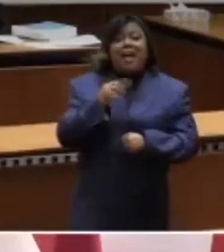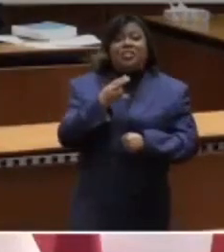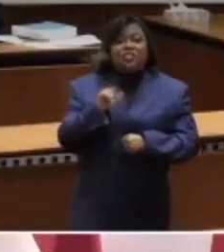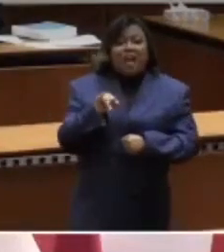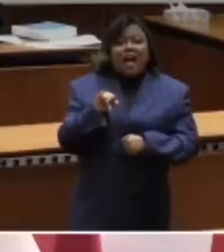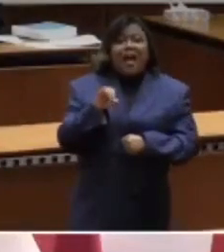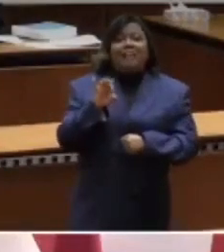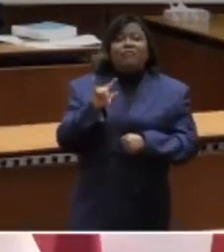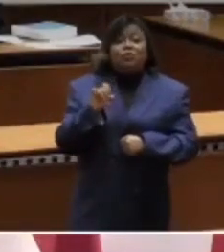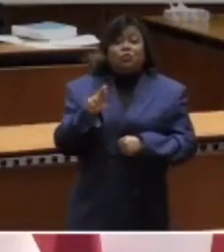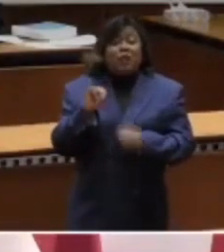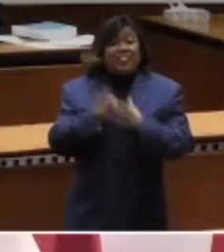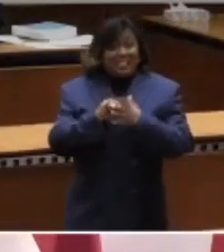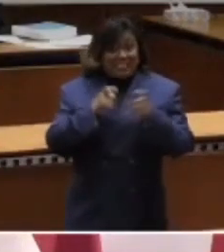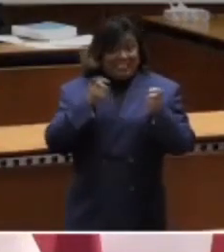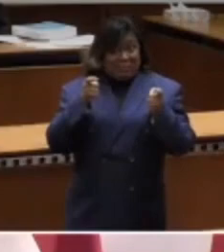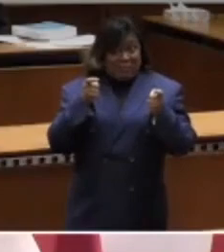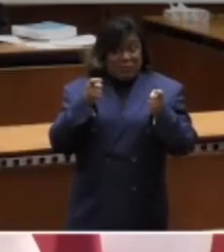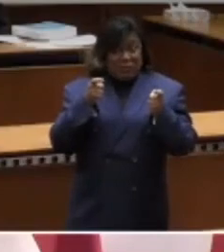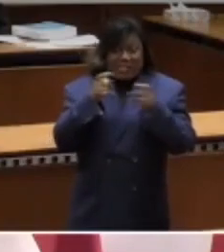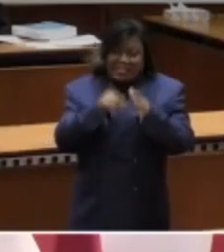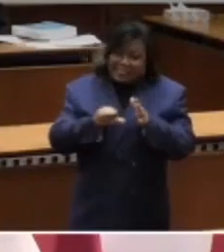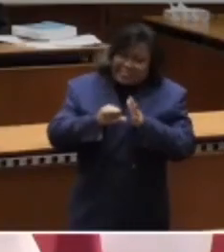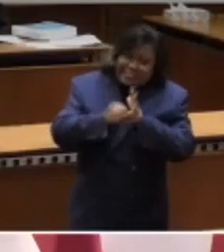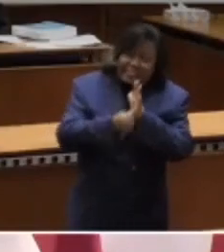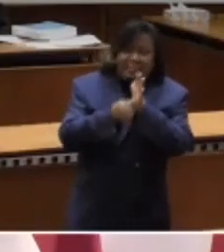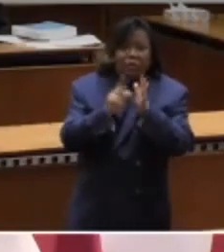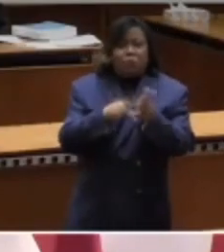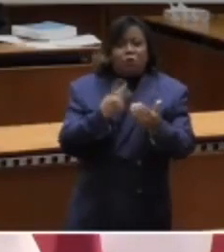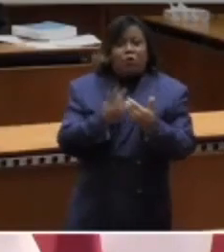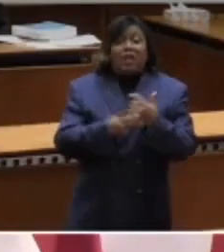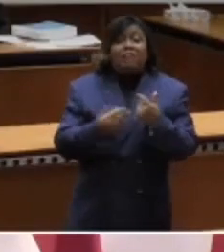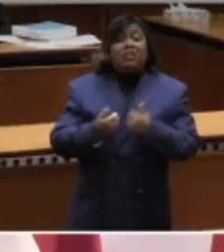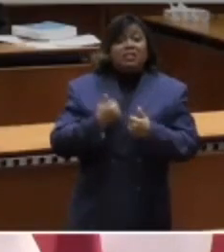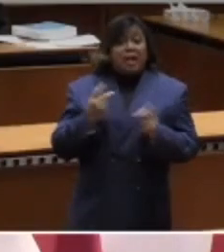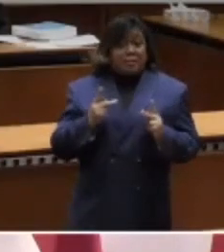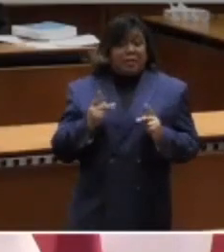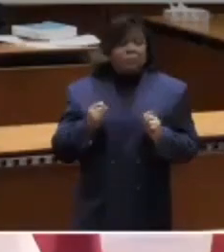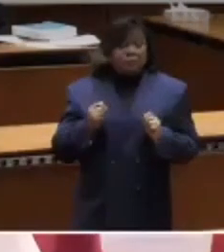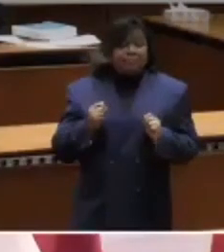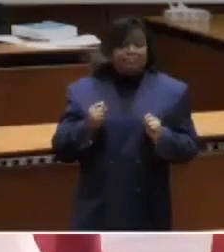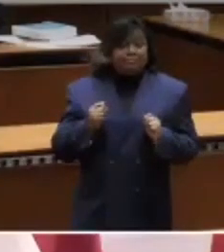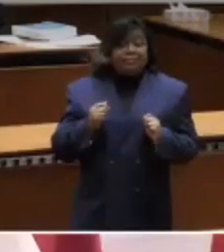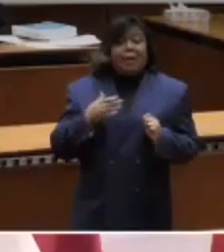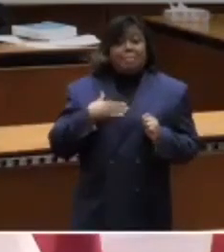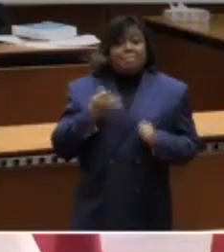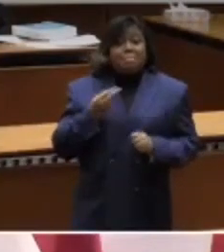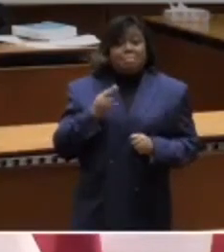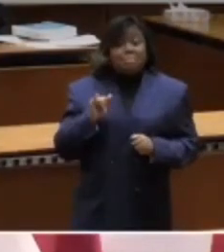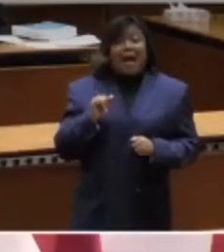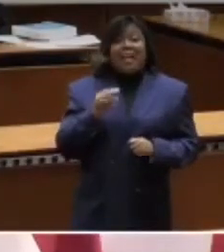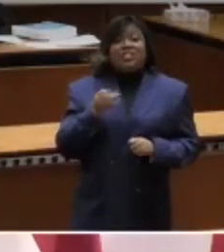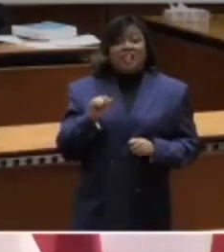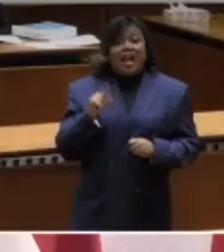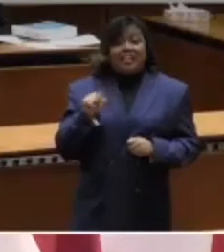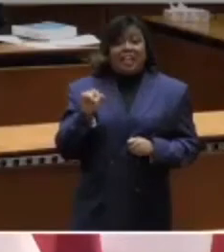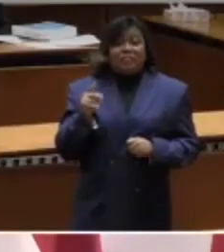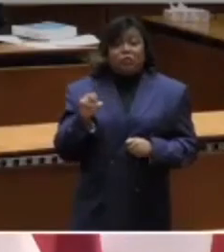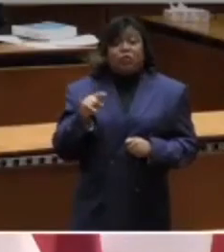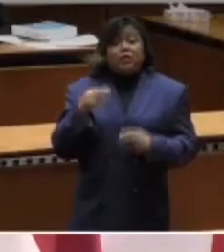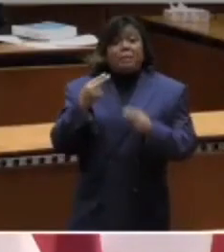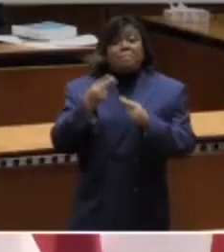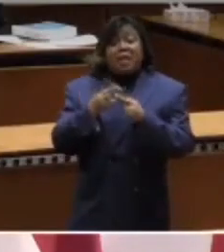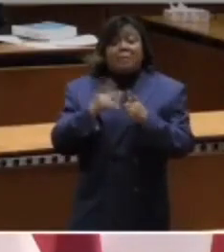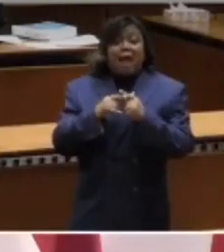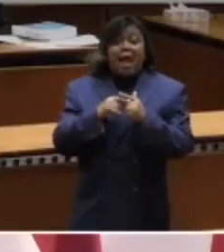Future, this administration's signature program for young people. My Shy, My Future, named by